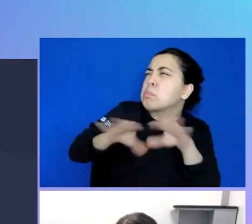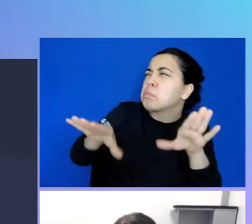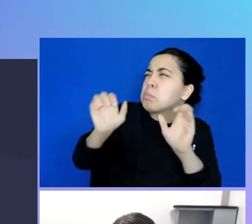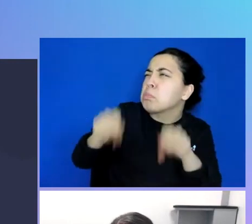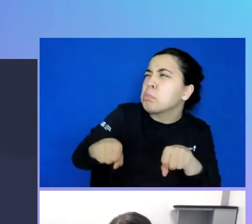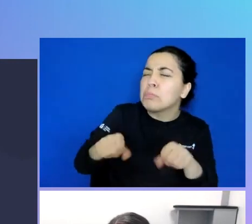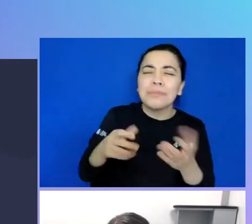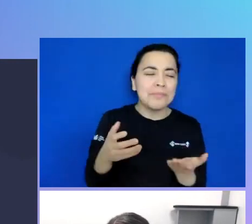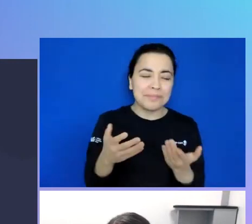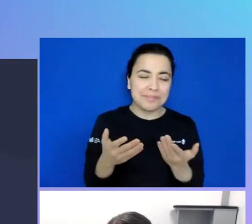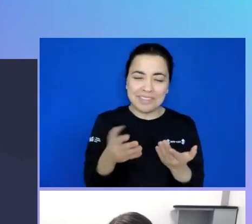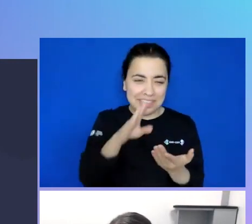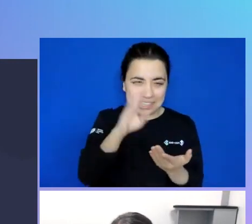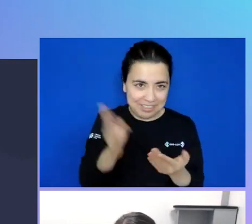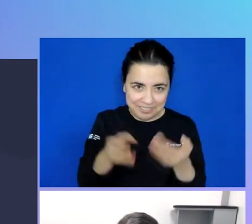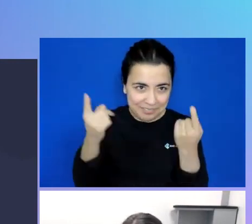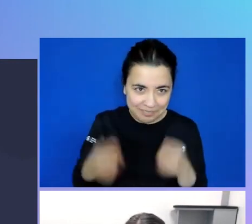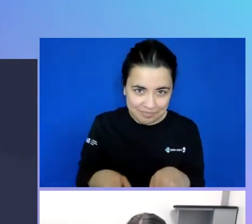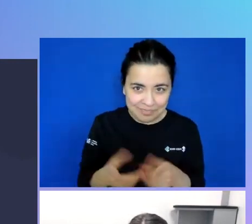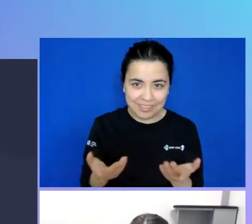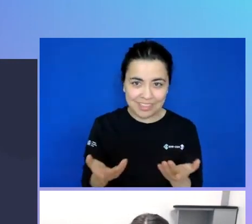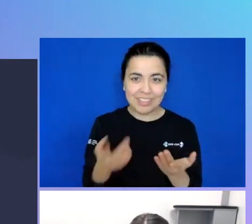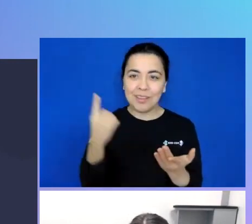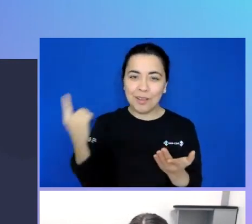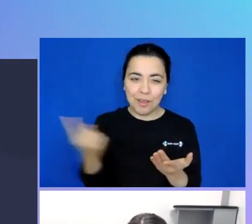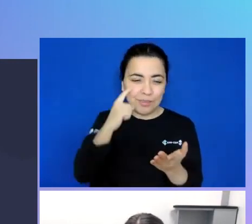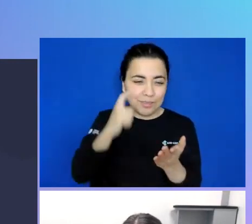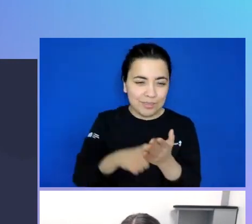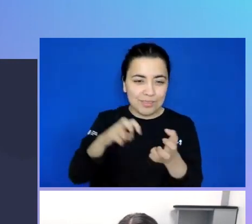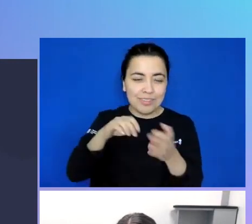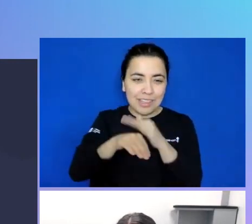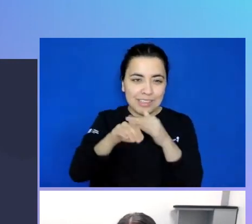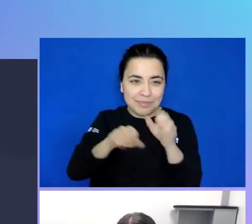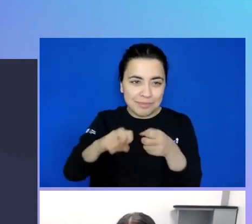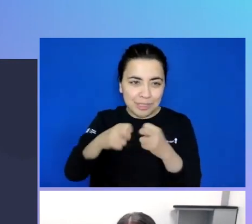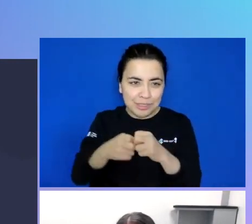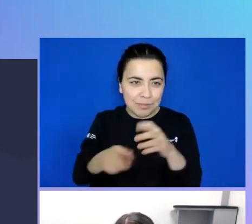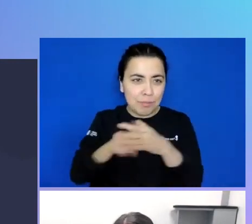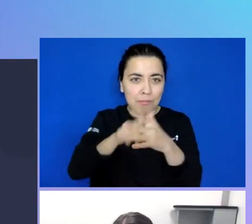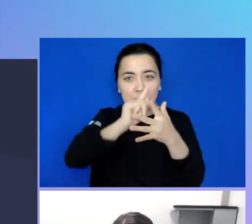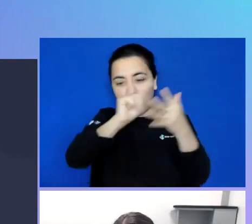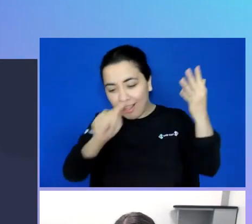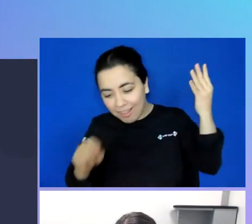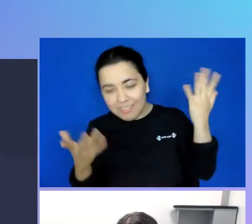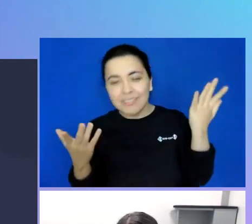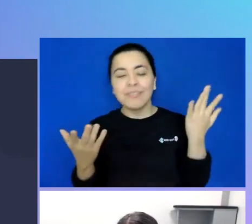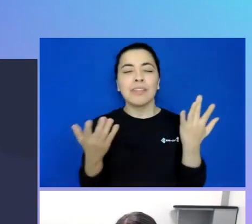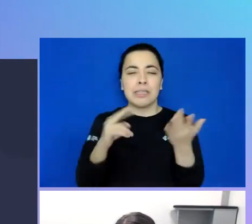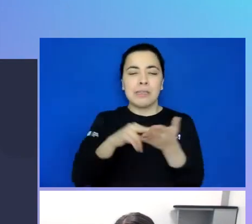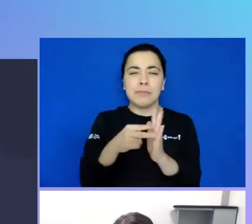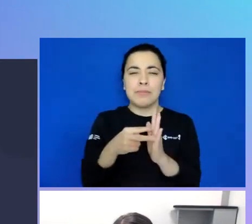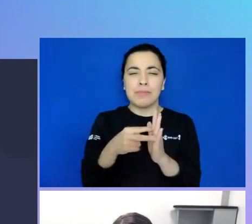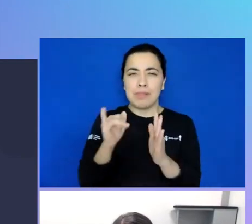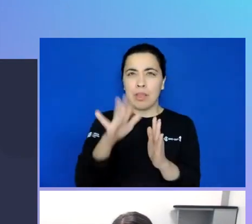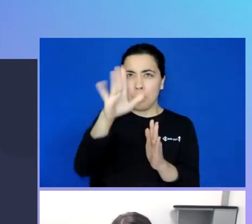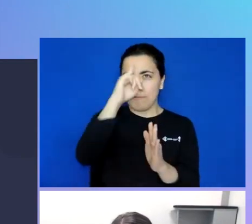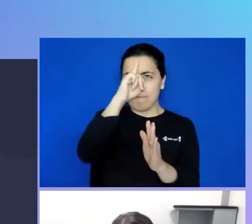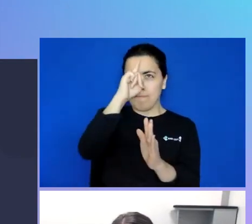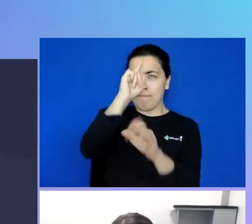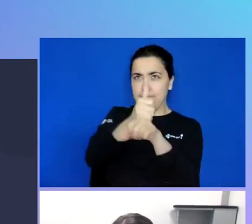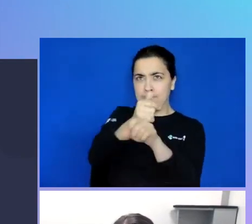never the case. We always find accessibility issues. So the default, then, the mindset that you as